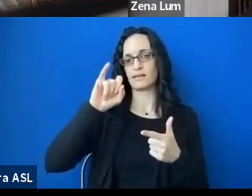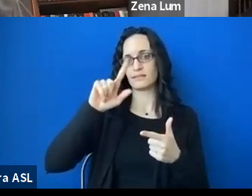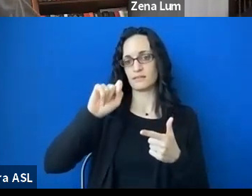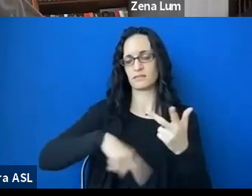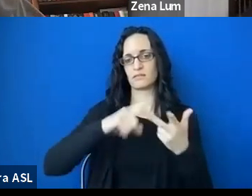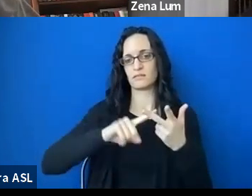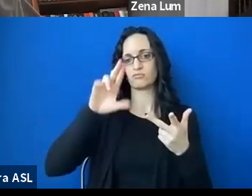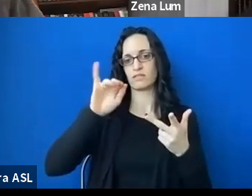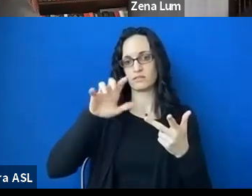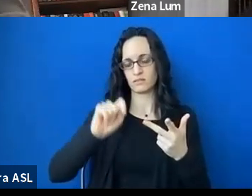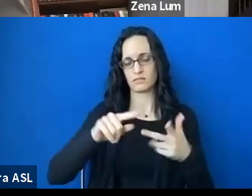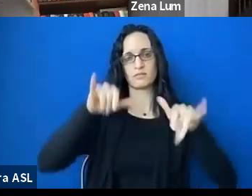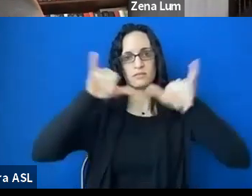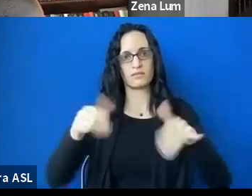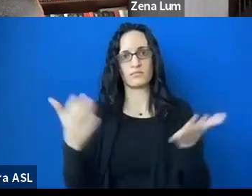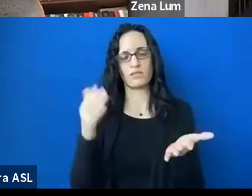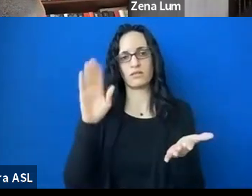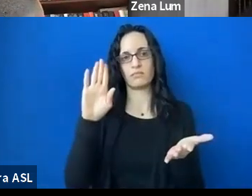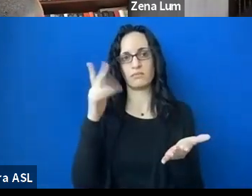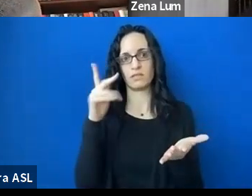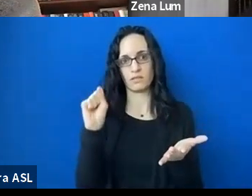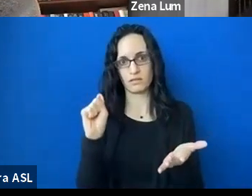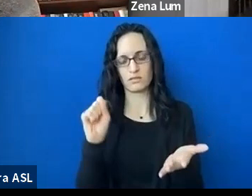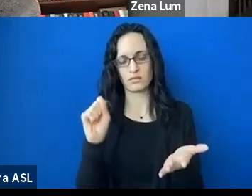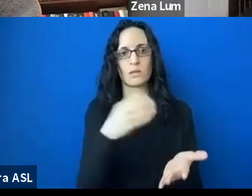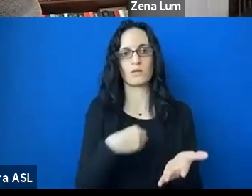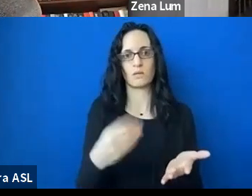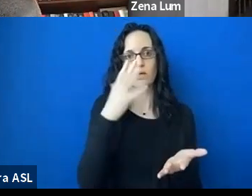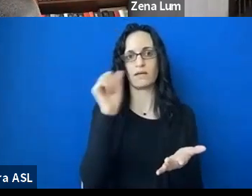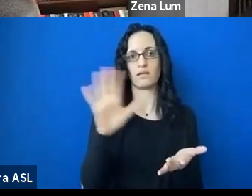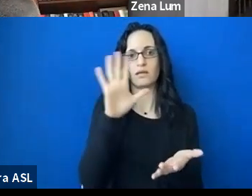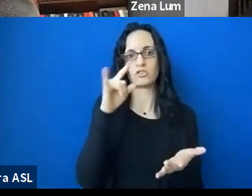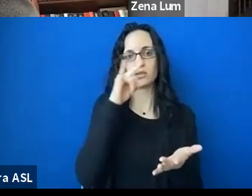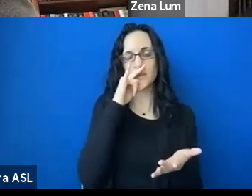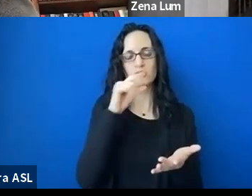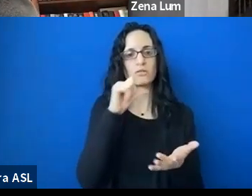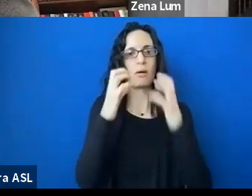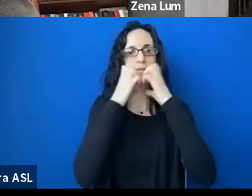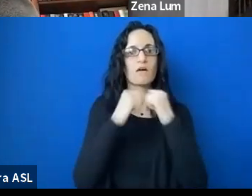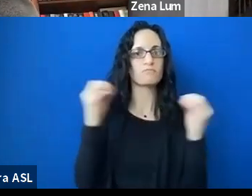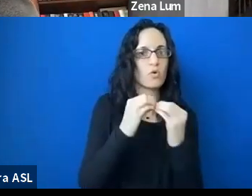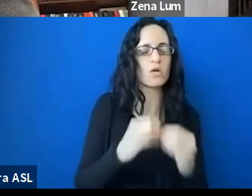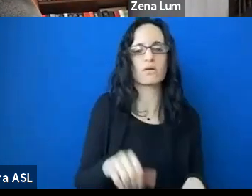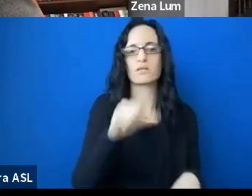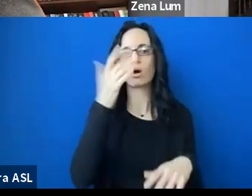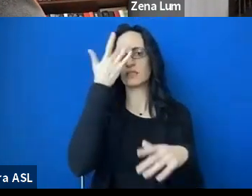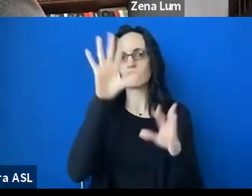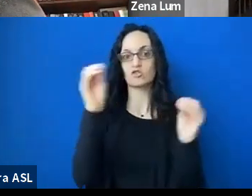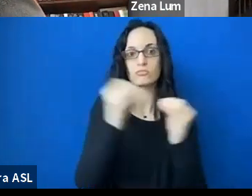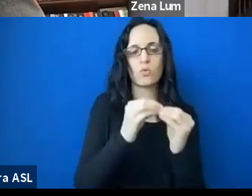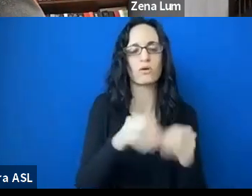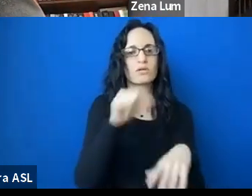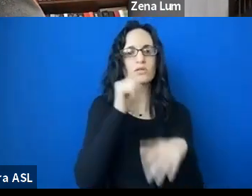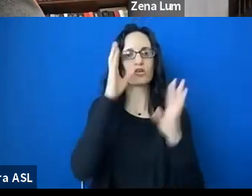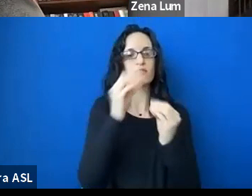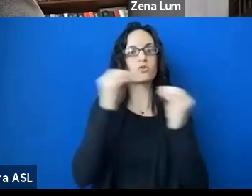and in the exam institutions. Your white and Asian children are no more loved, no more intelligent, no more creative